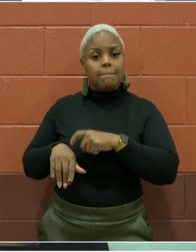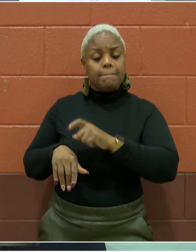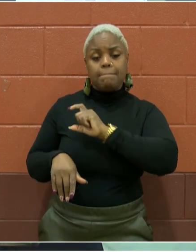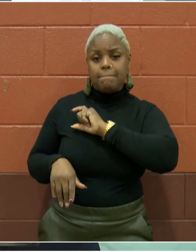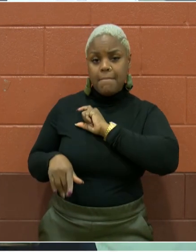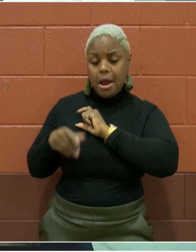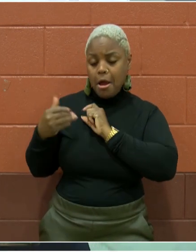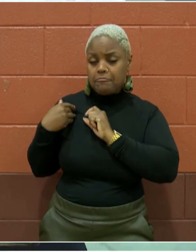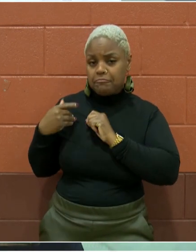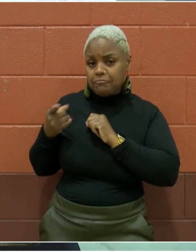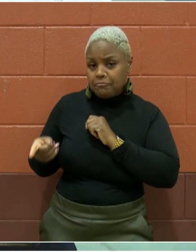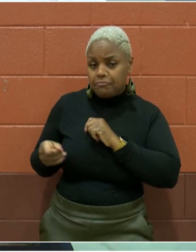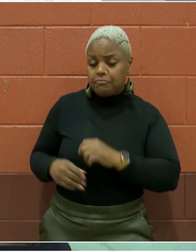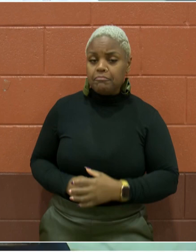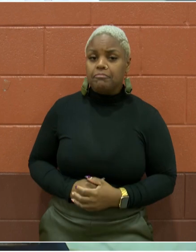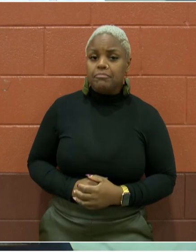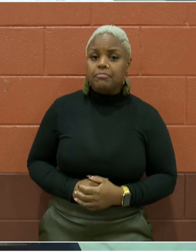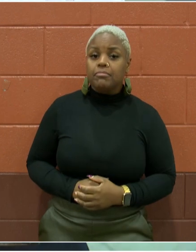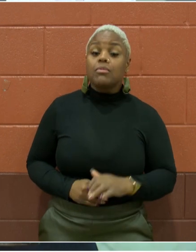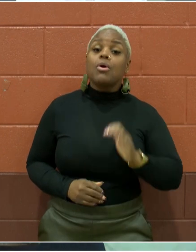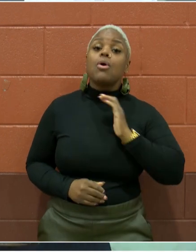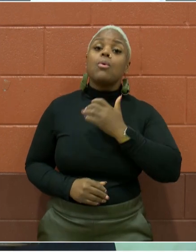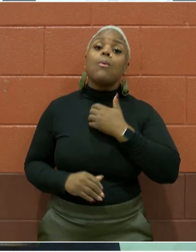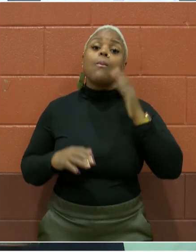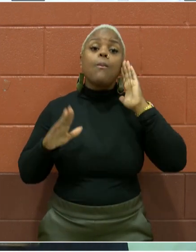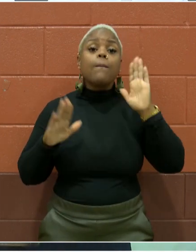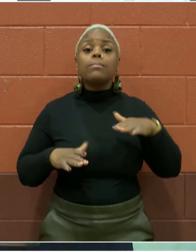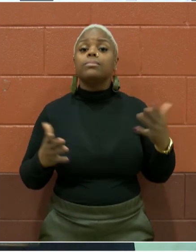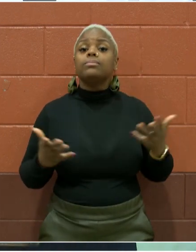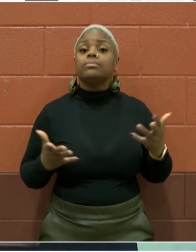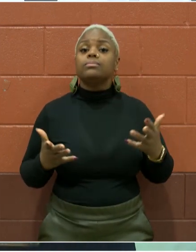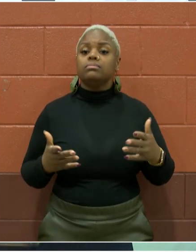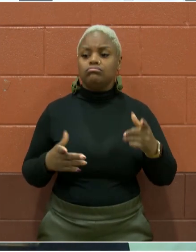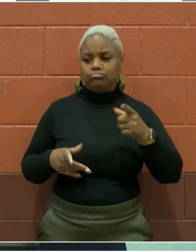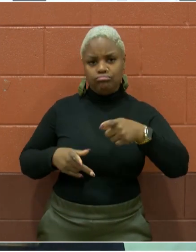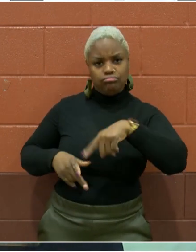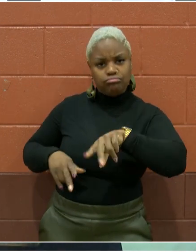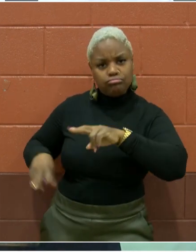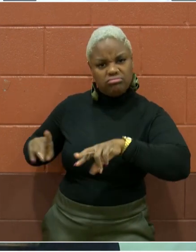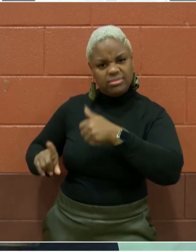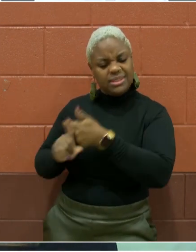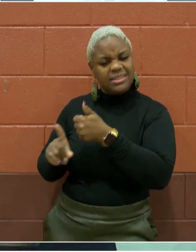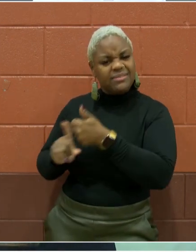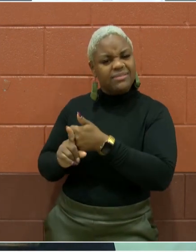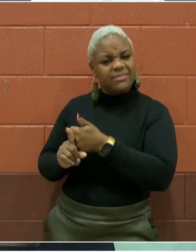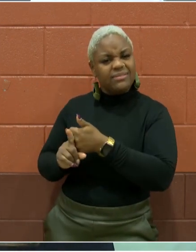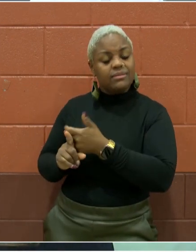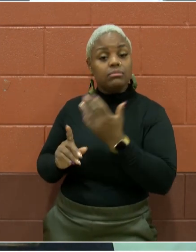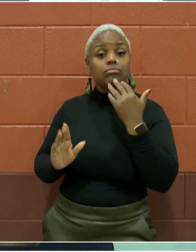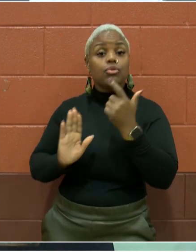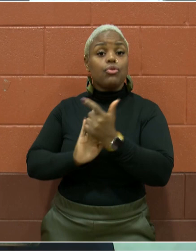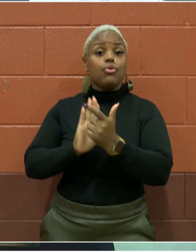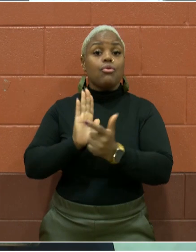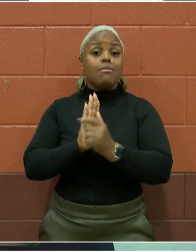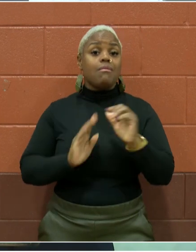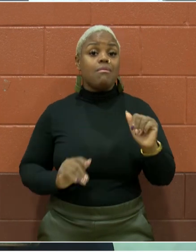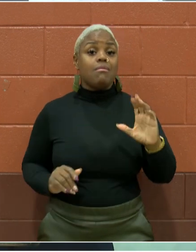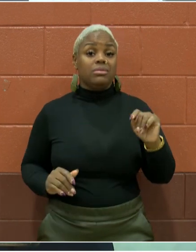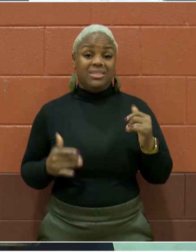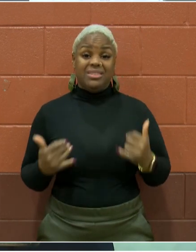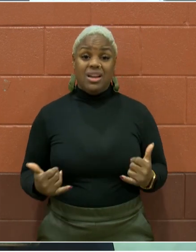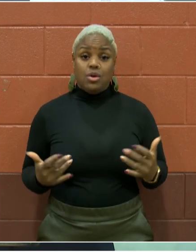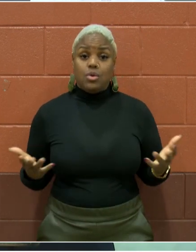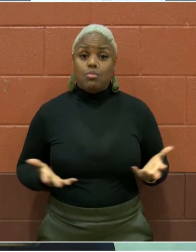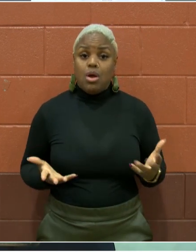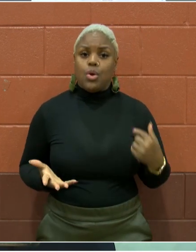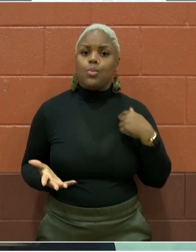our expectation is that certainly they manage and monitor that. You know, in the Act Now legislation, that's one of the things that we have